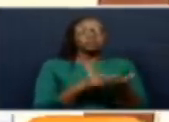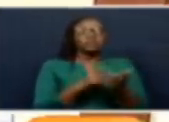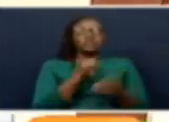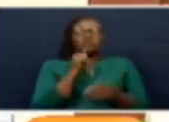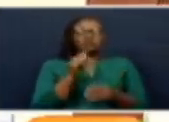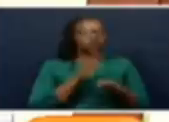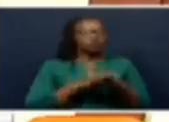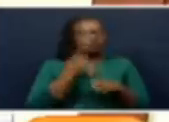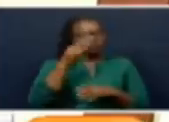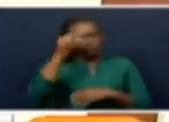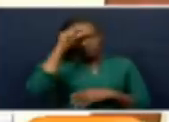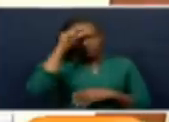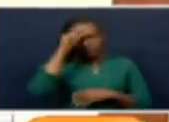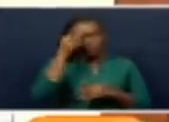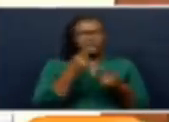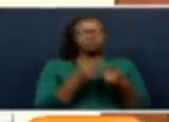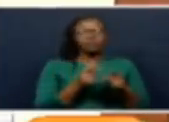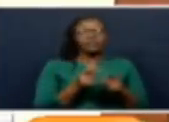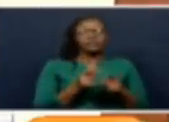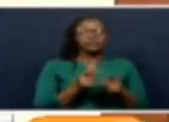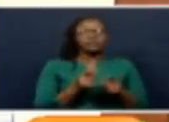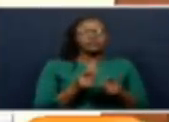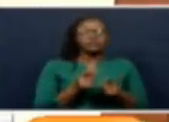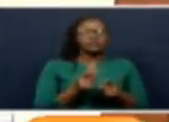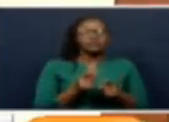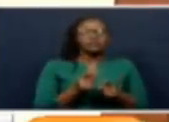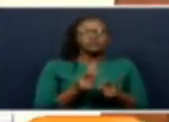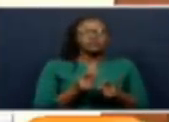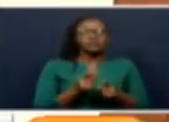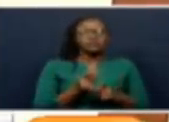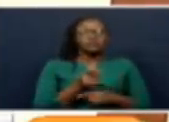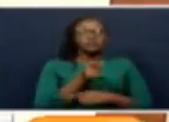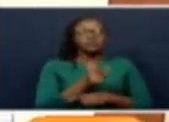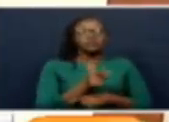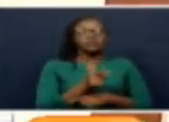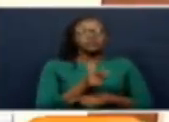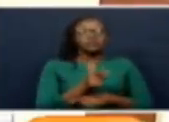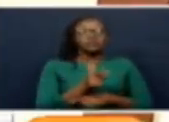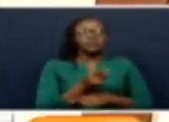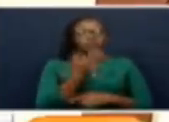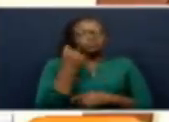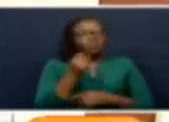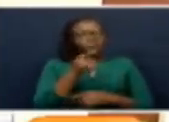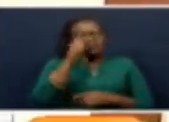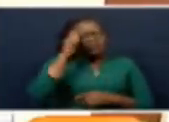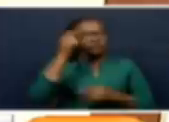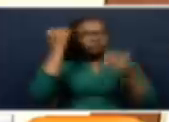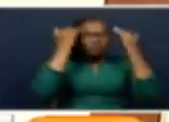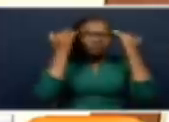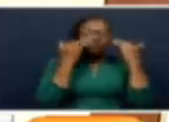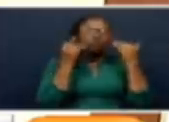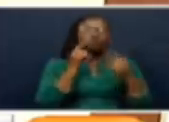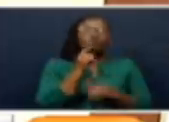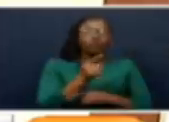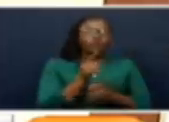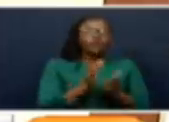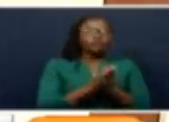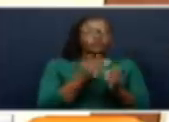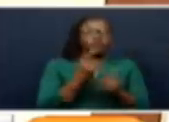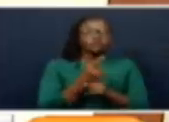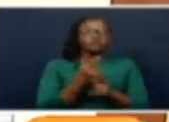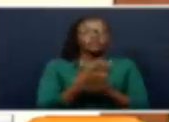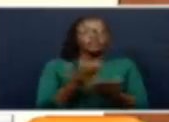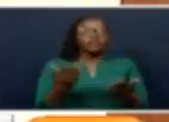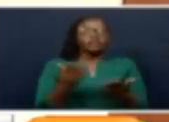well for the government. Yeah, but you know to be what? Known that it doesn't respect court orders, such like things, you know. Yes. Or confiscating